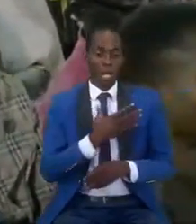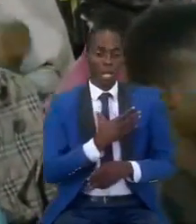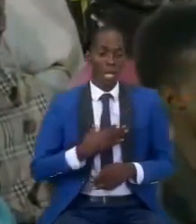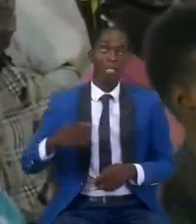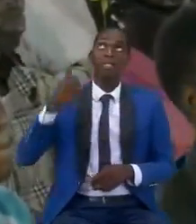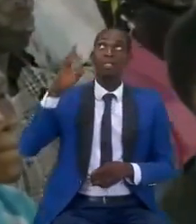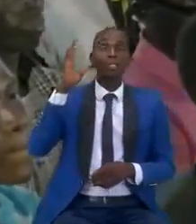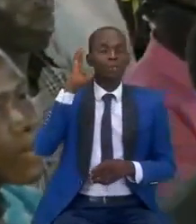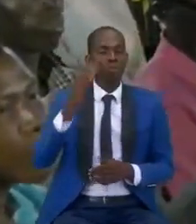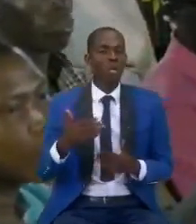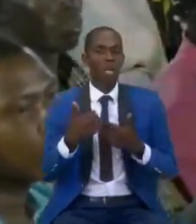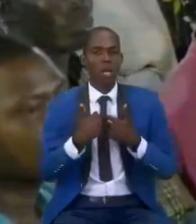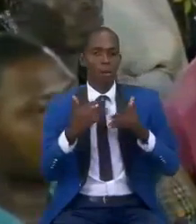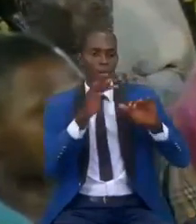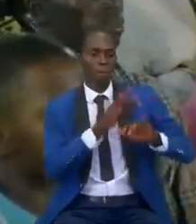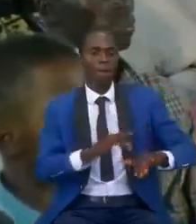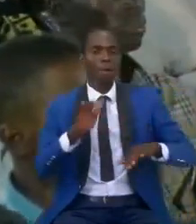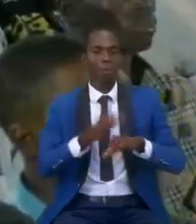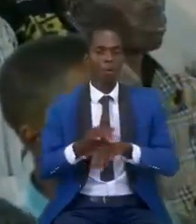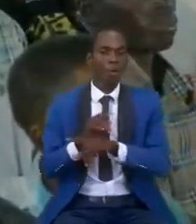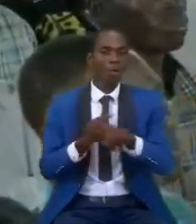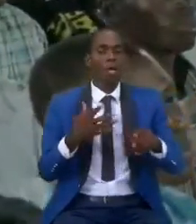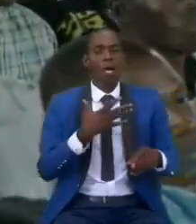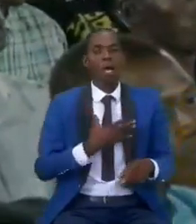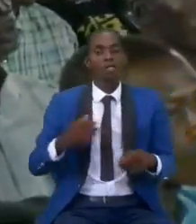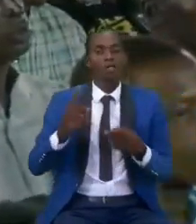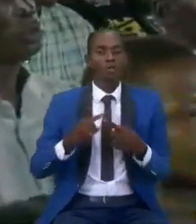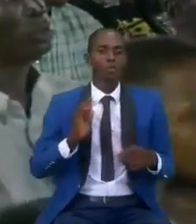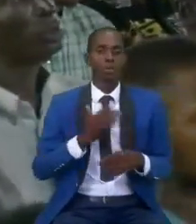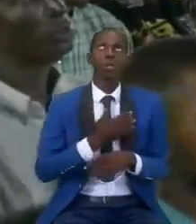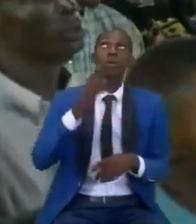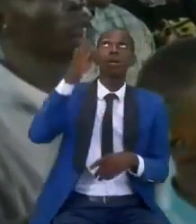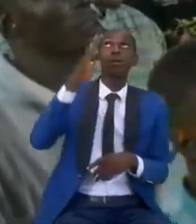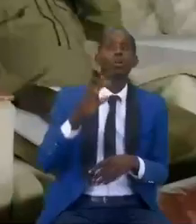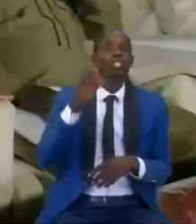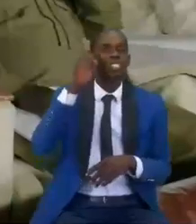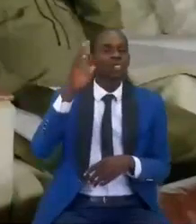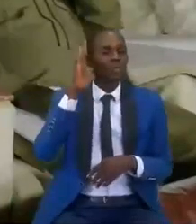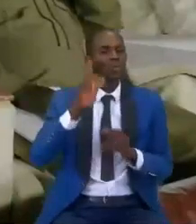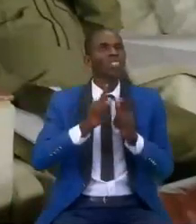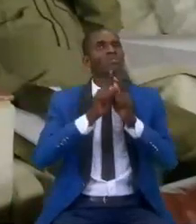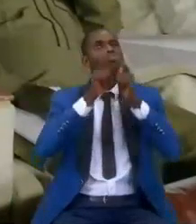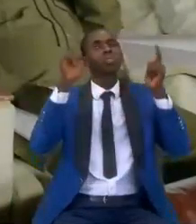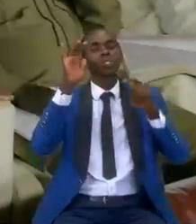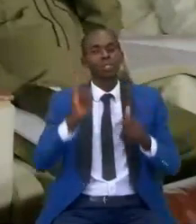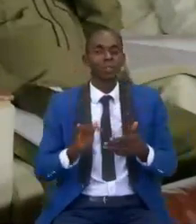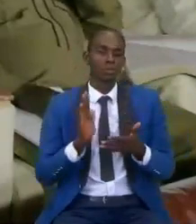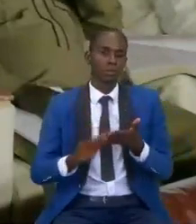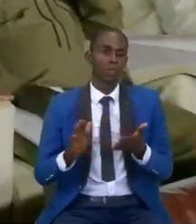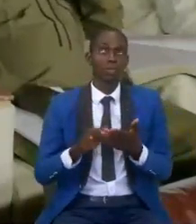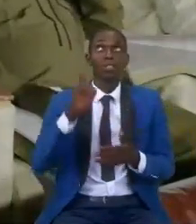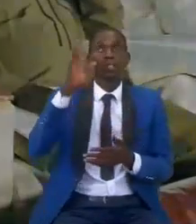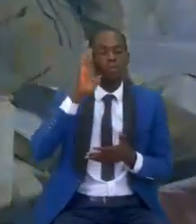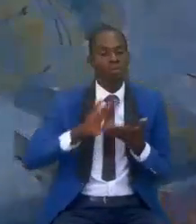he will abundantly pardon. He'll pardon you tonight in Jesus' name. And then look at verse 8.